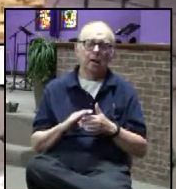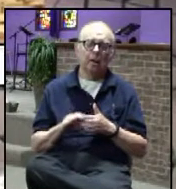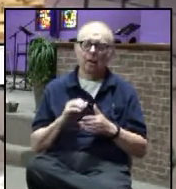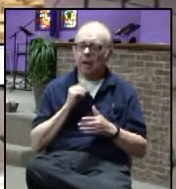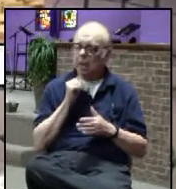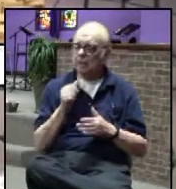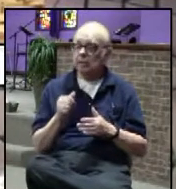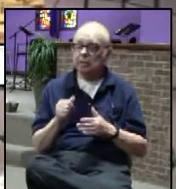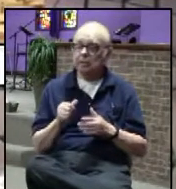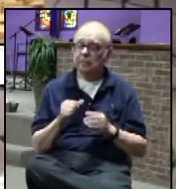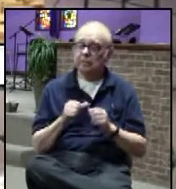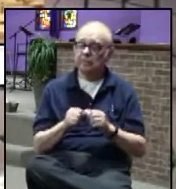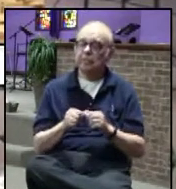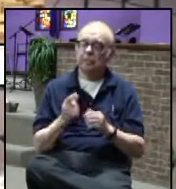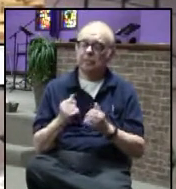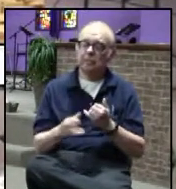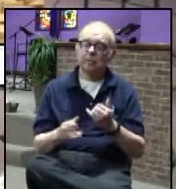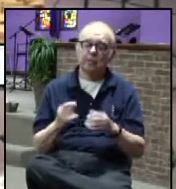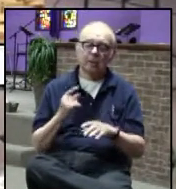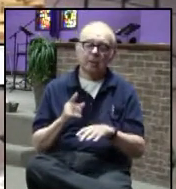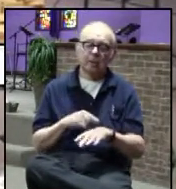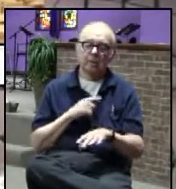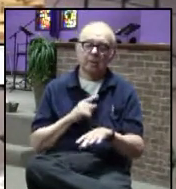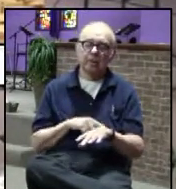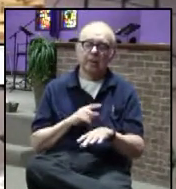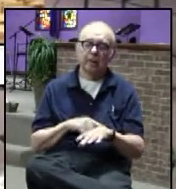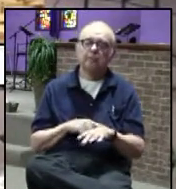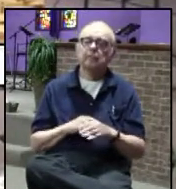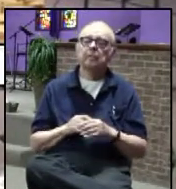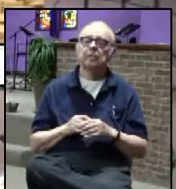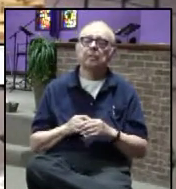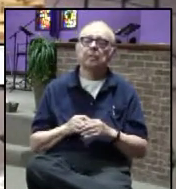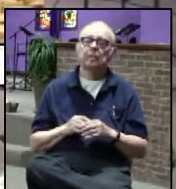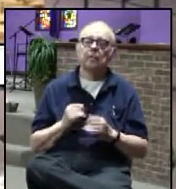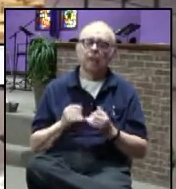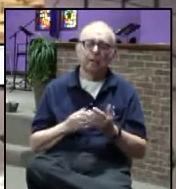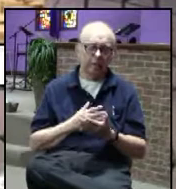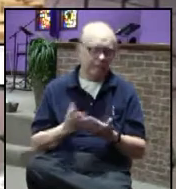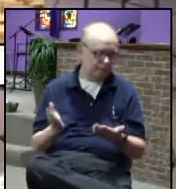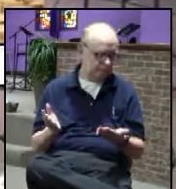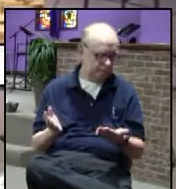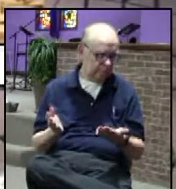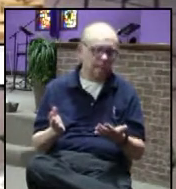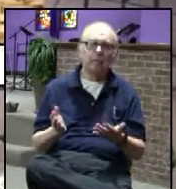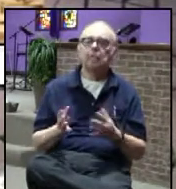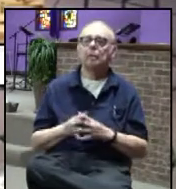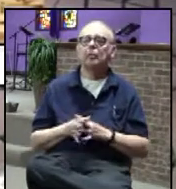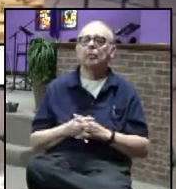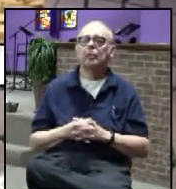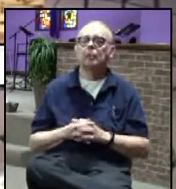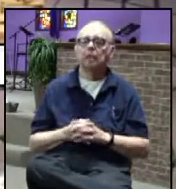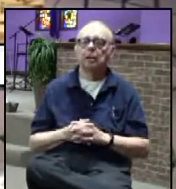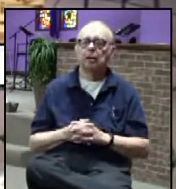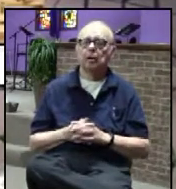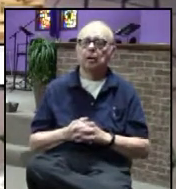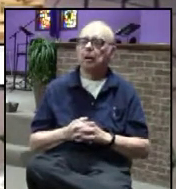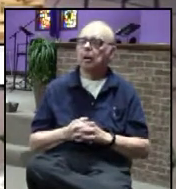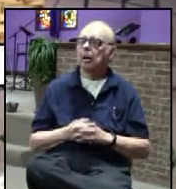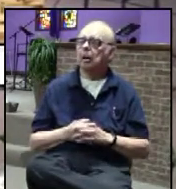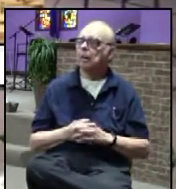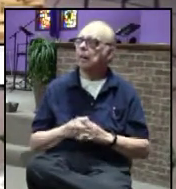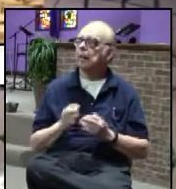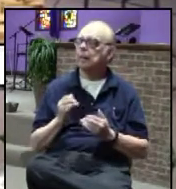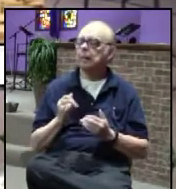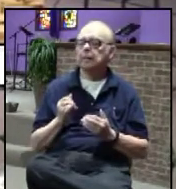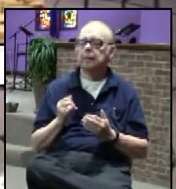very far if you've ever tried to stretch that much. And the last point is, where am I? Okay. The